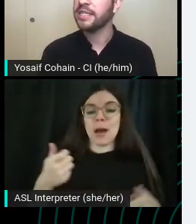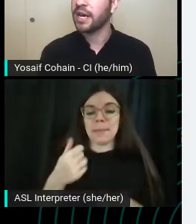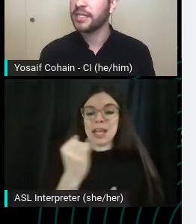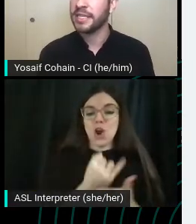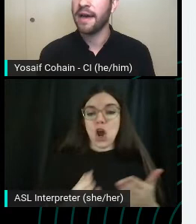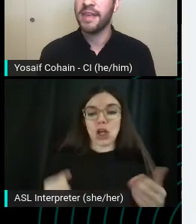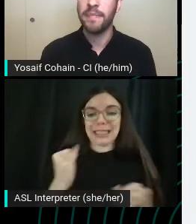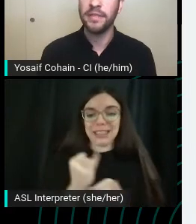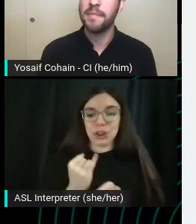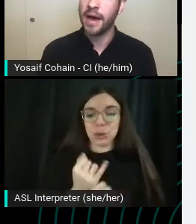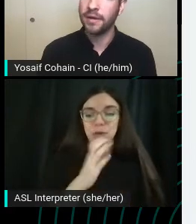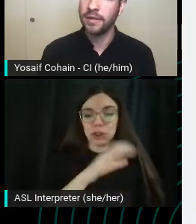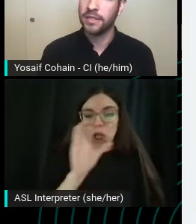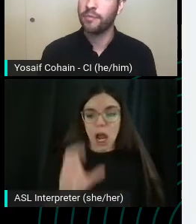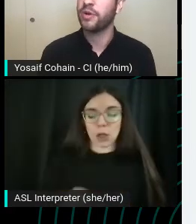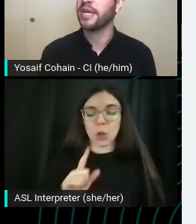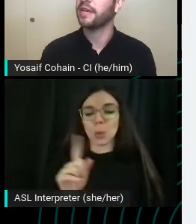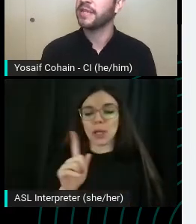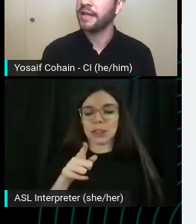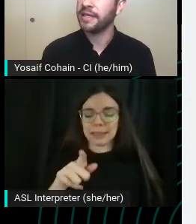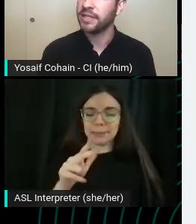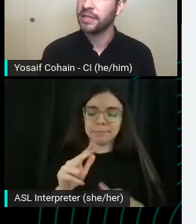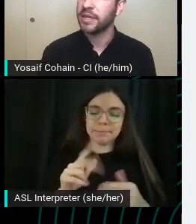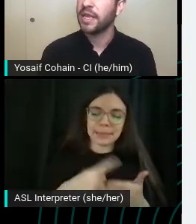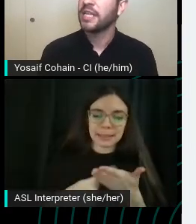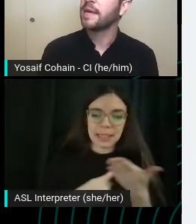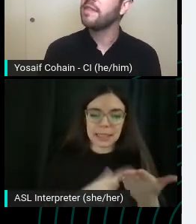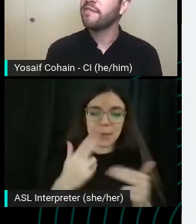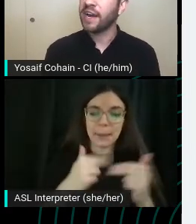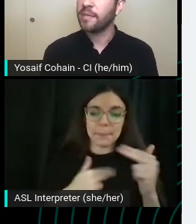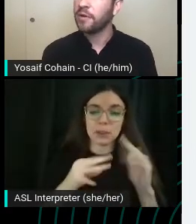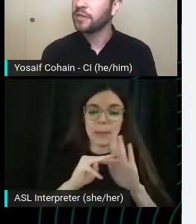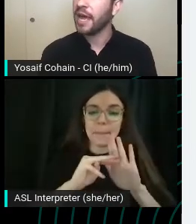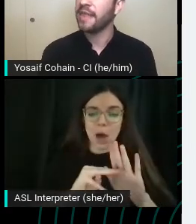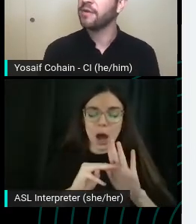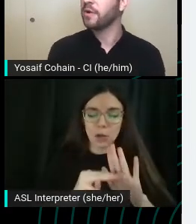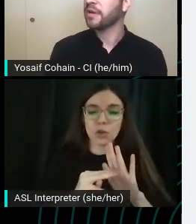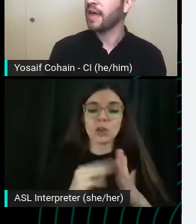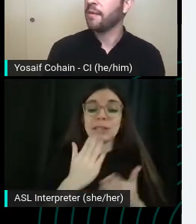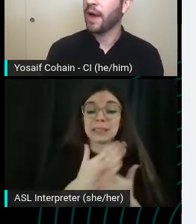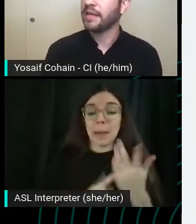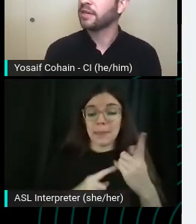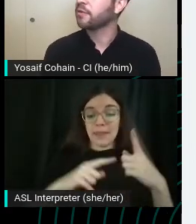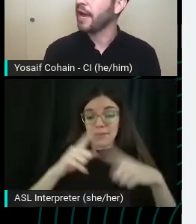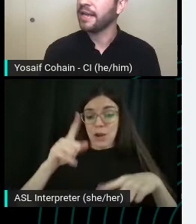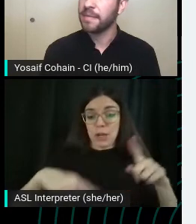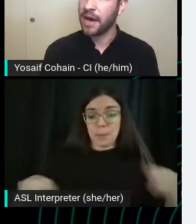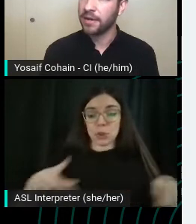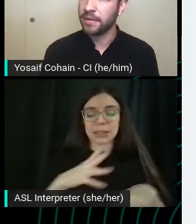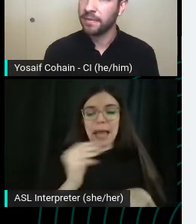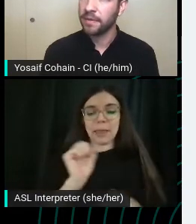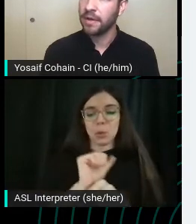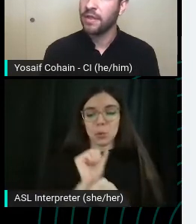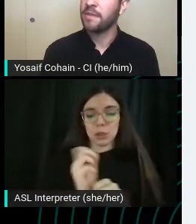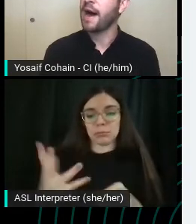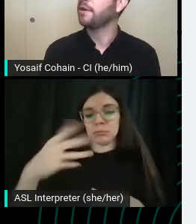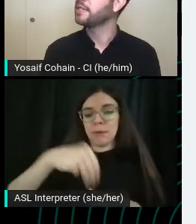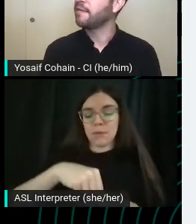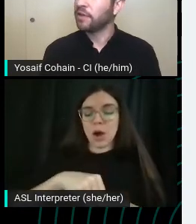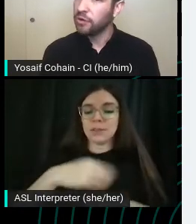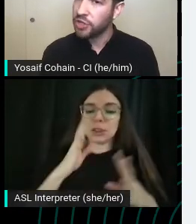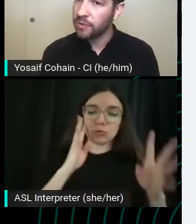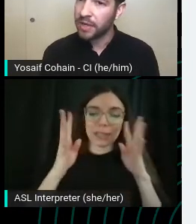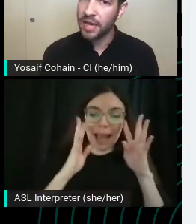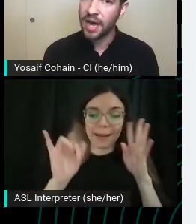he discusses how they built a model to predict attendance, some of the variables and the work that went into creating the